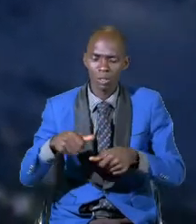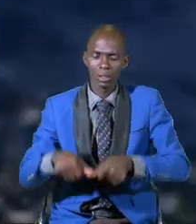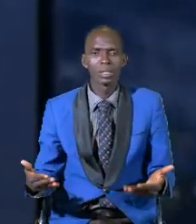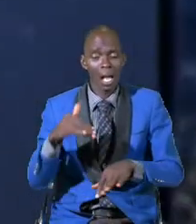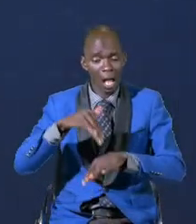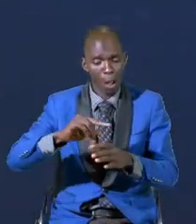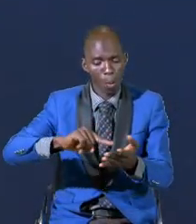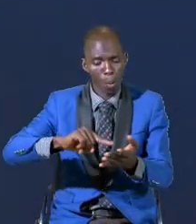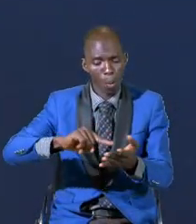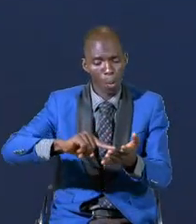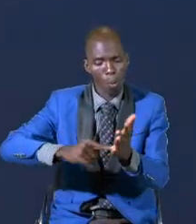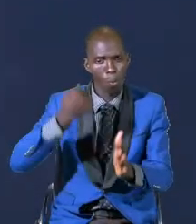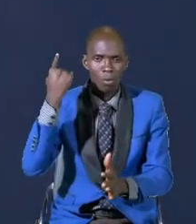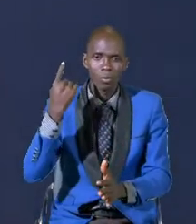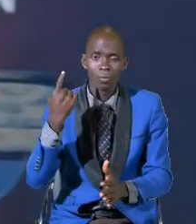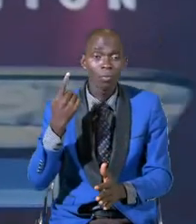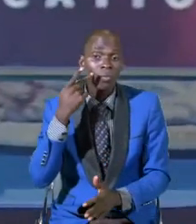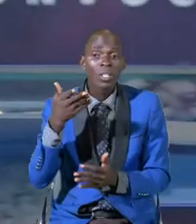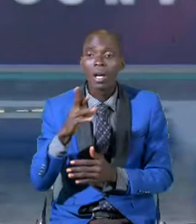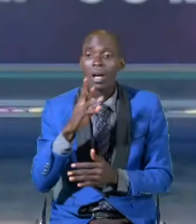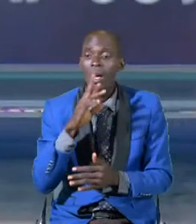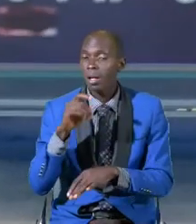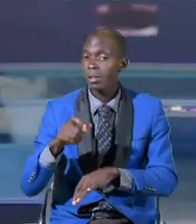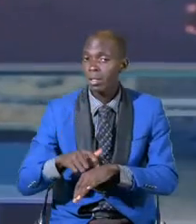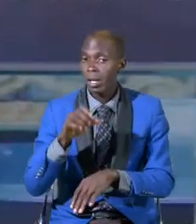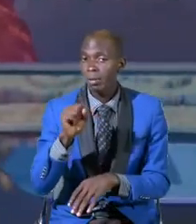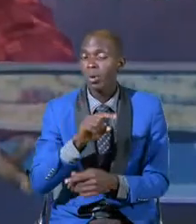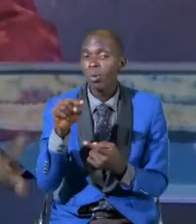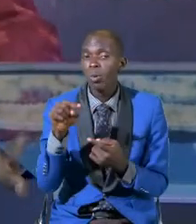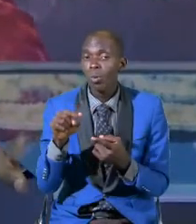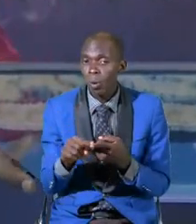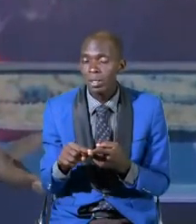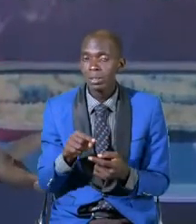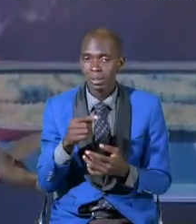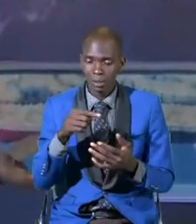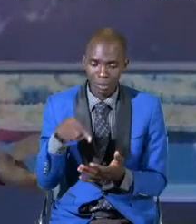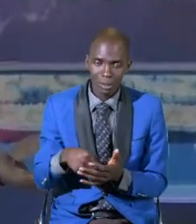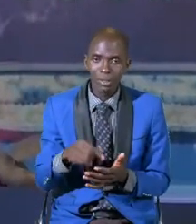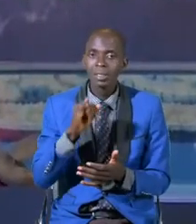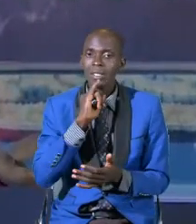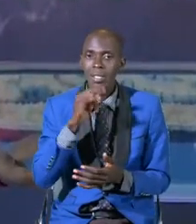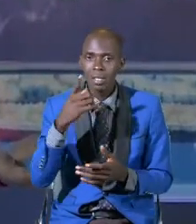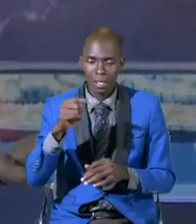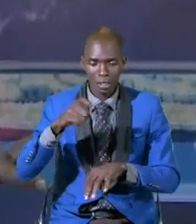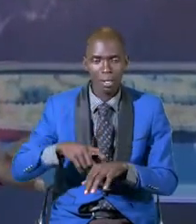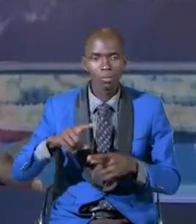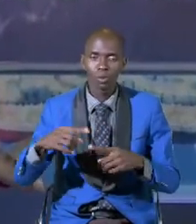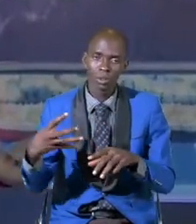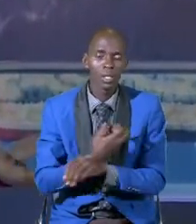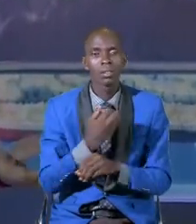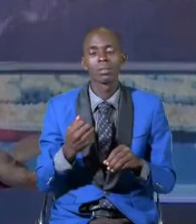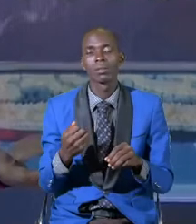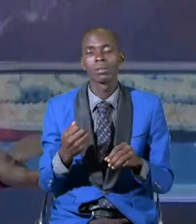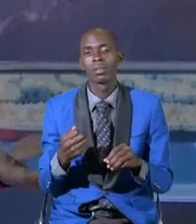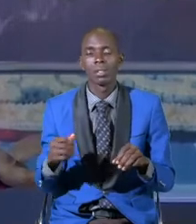once. There are times when this is the time to take action. This is